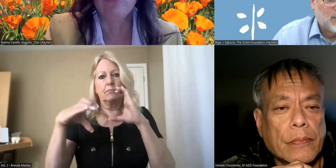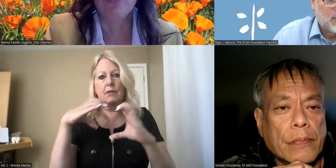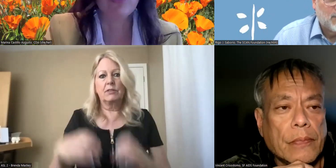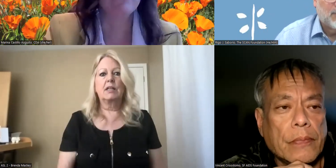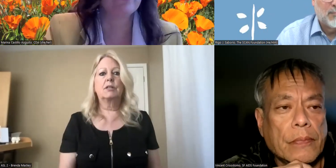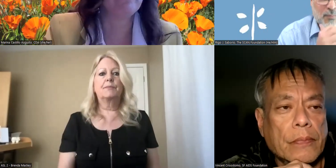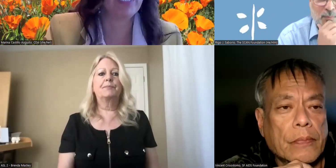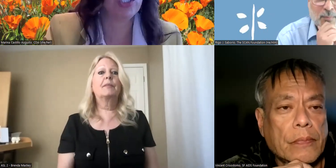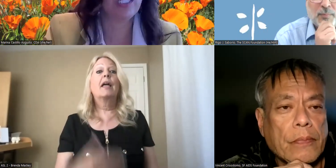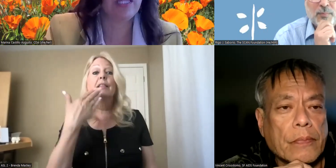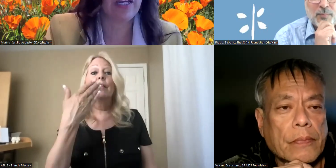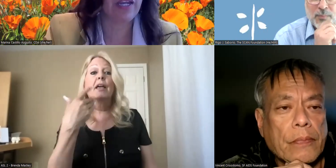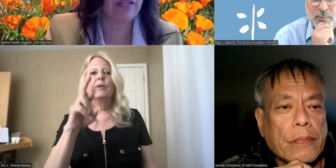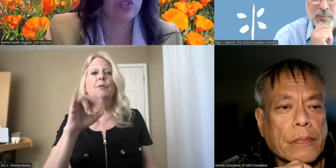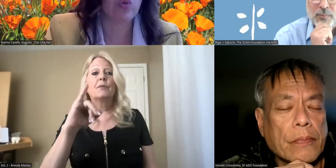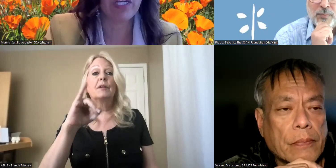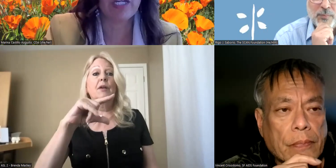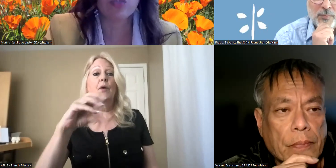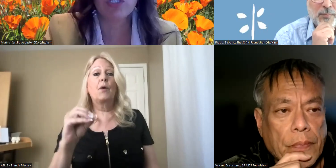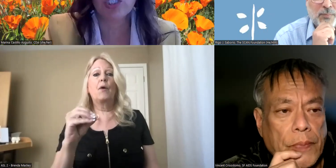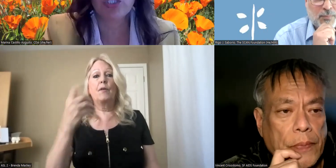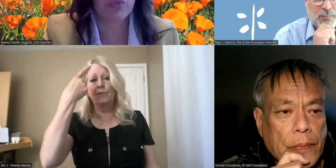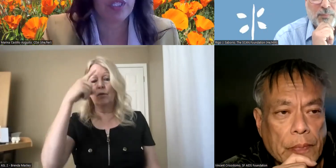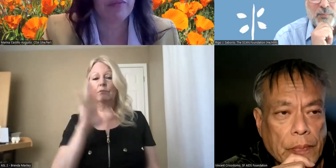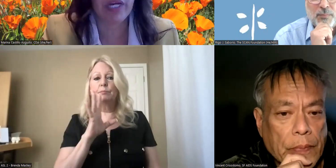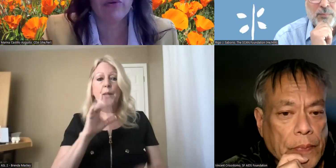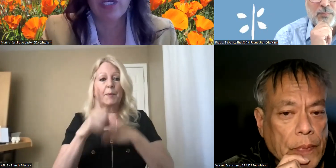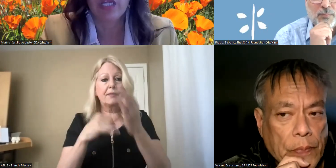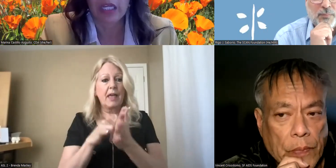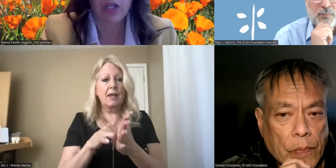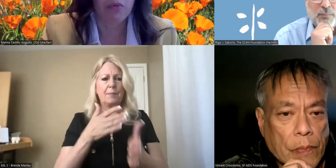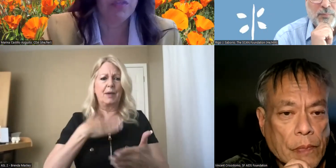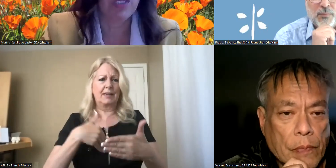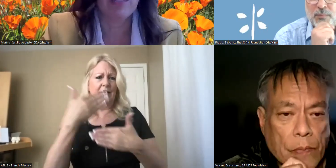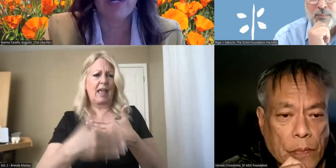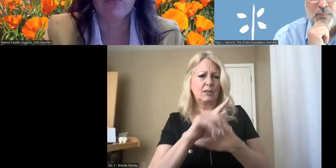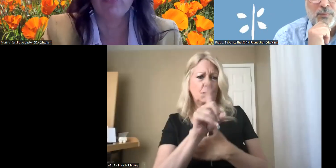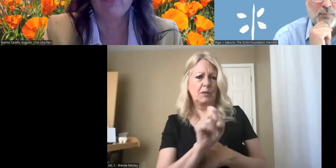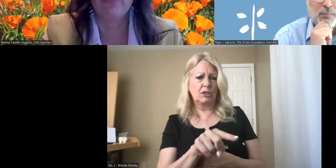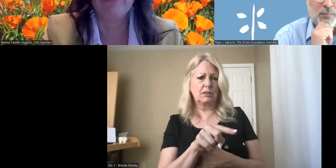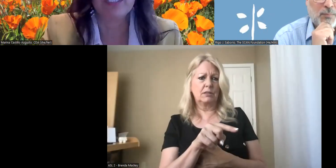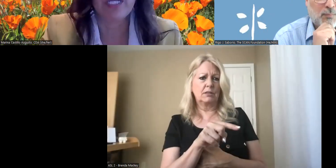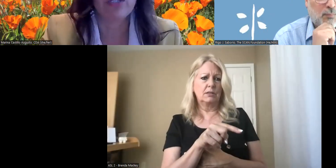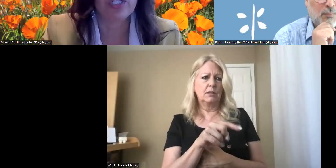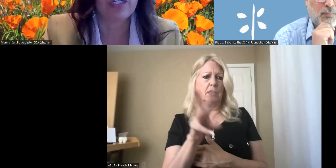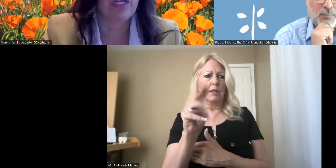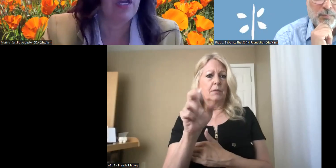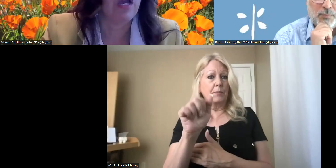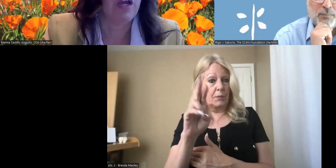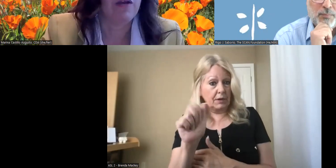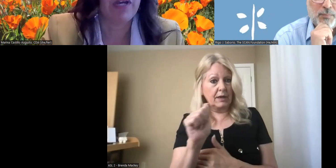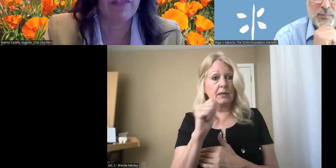Yeah, thank you, Rigo, for mentioning that. And so my next question is really about, when we think about